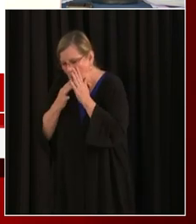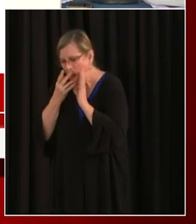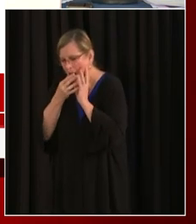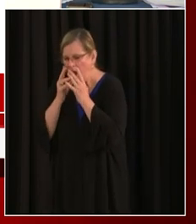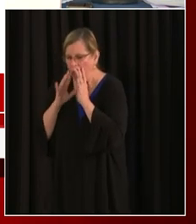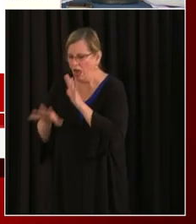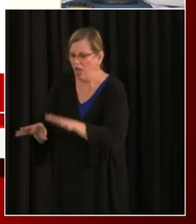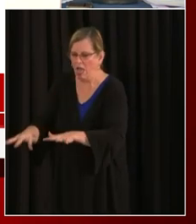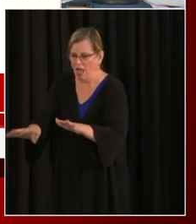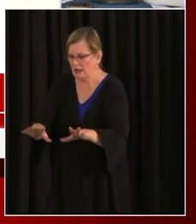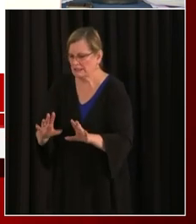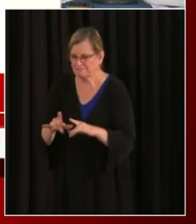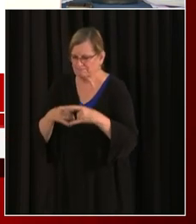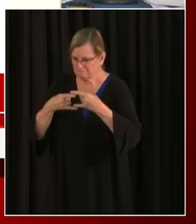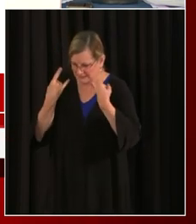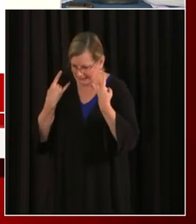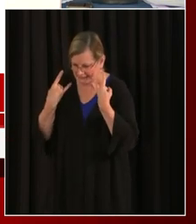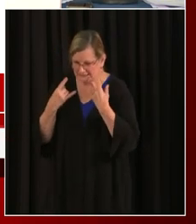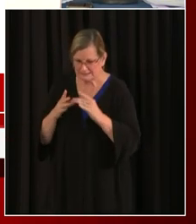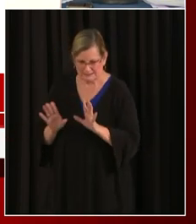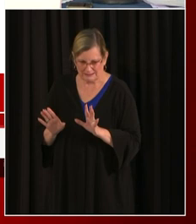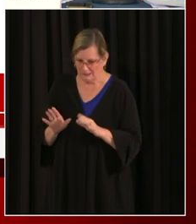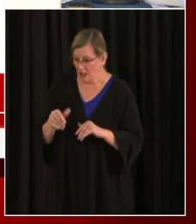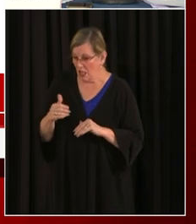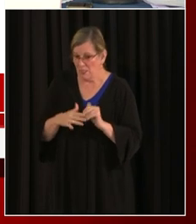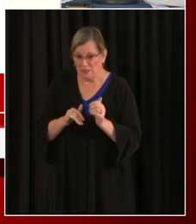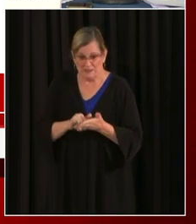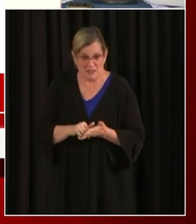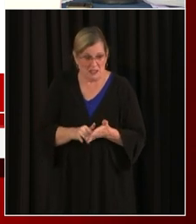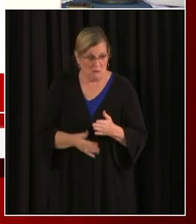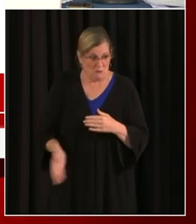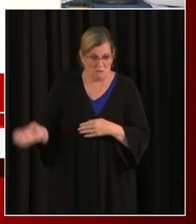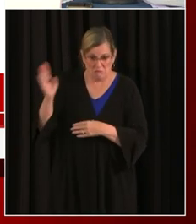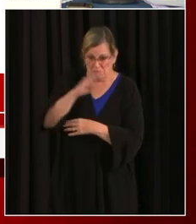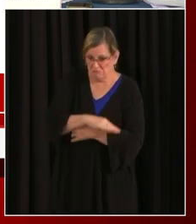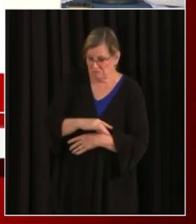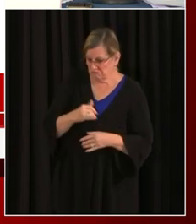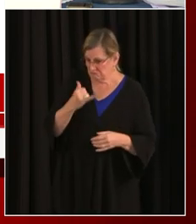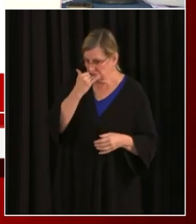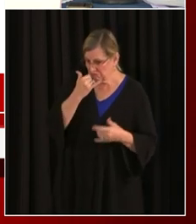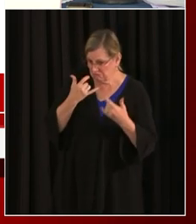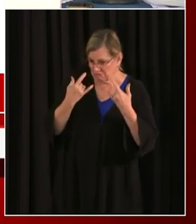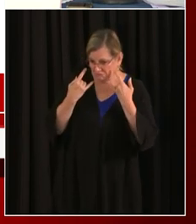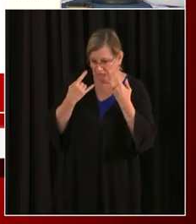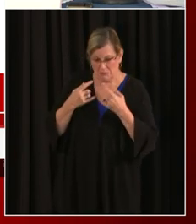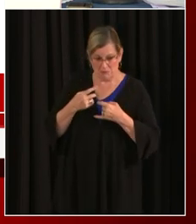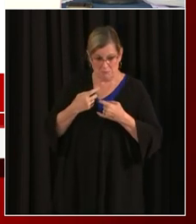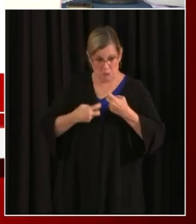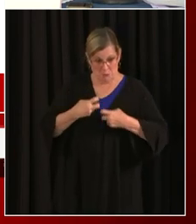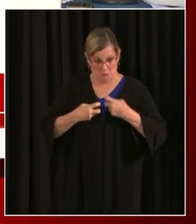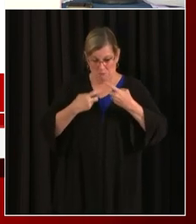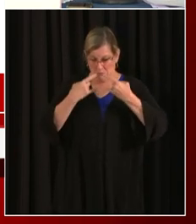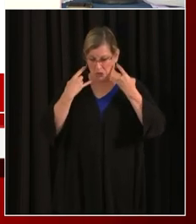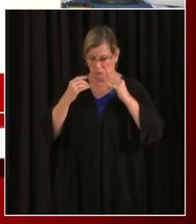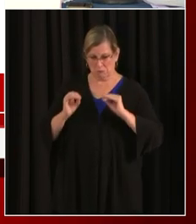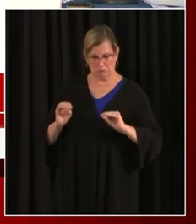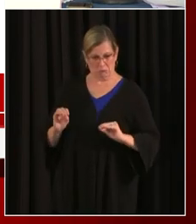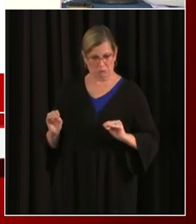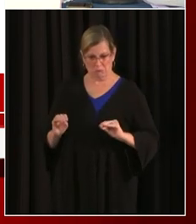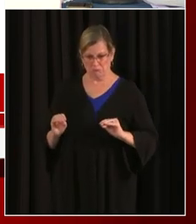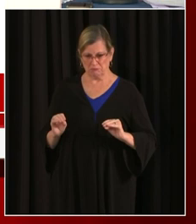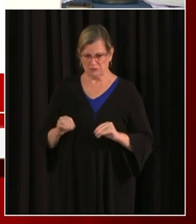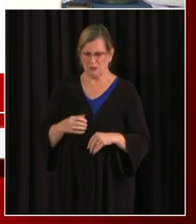things schools reported they had to work on, but otherwise, the mask wearing seemed to be not an issue. And then in terms of just ensuring proper